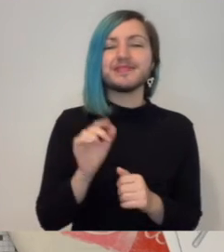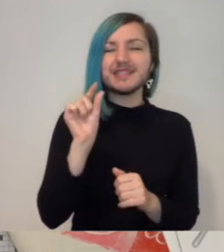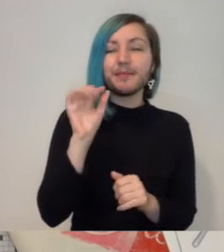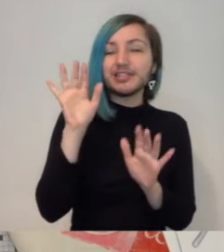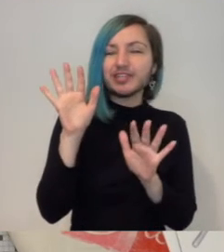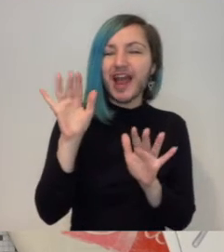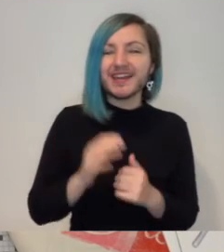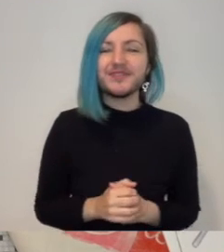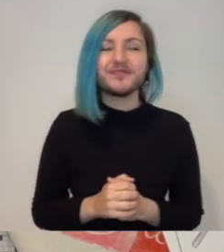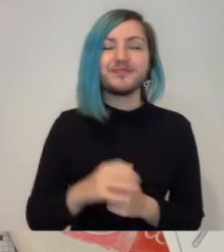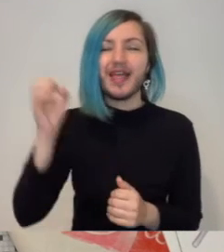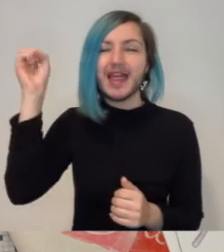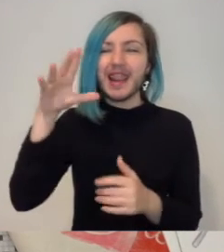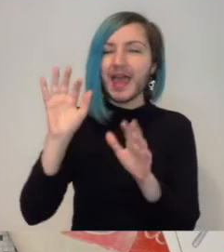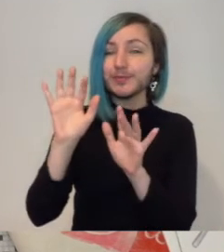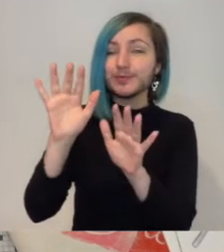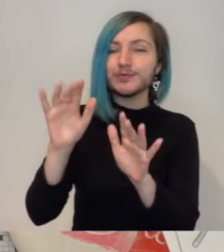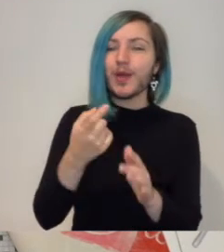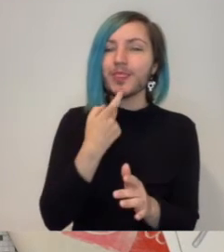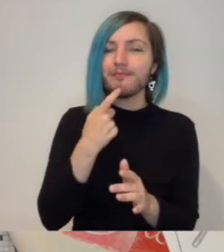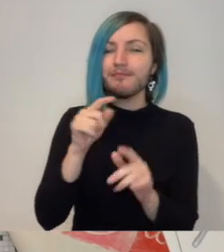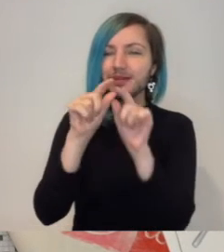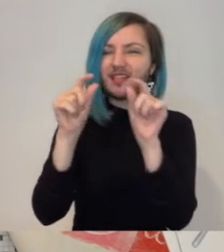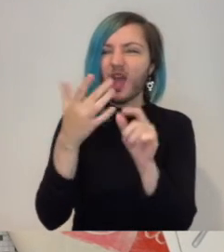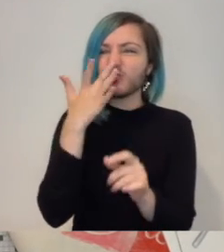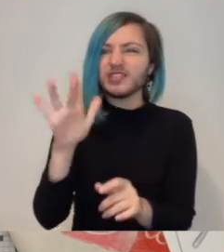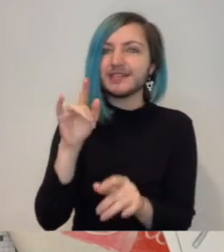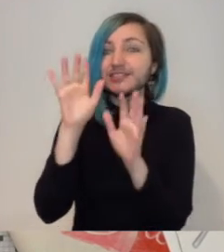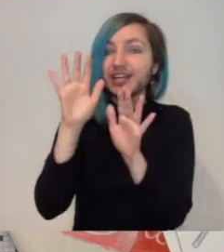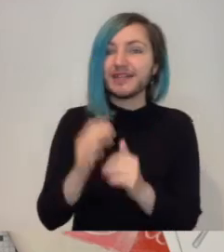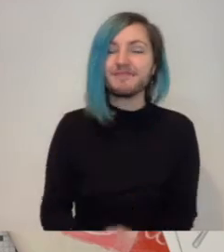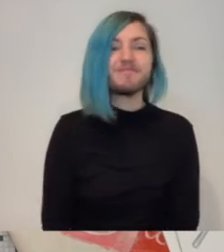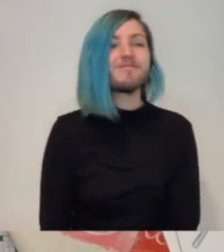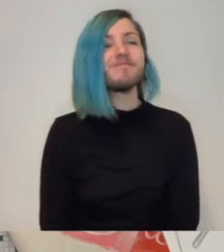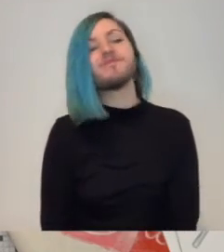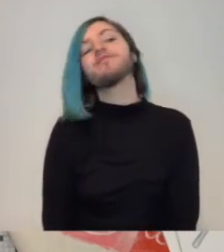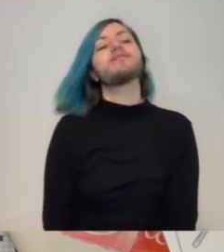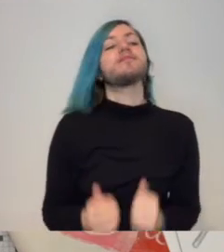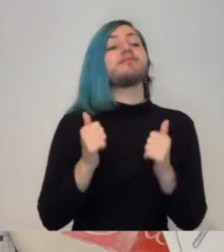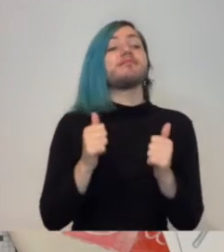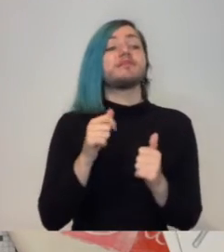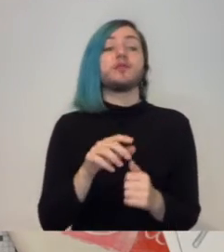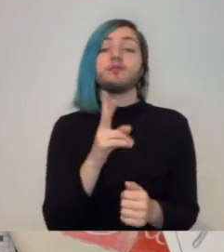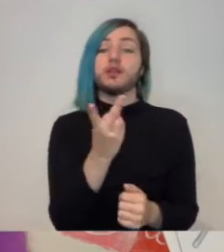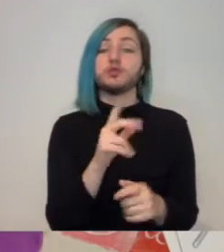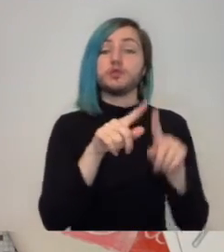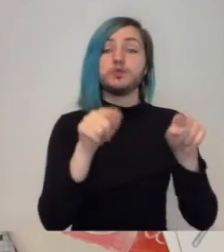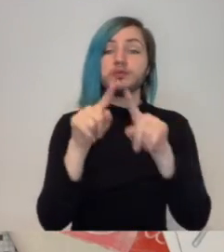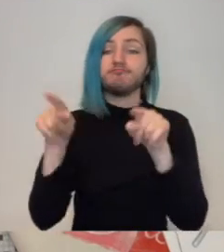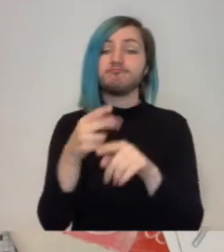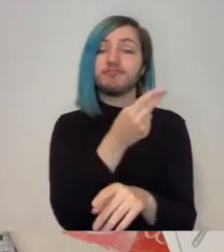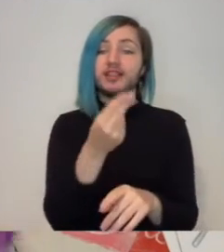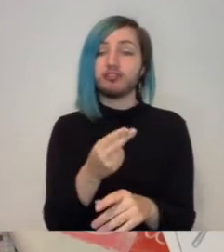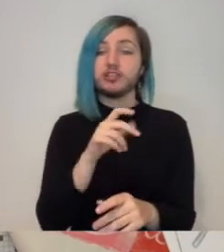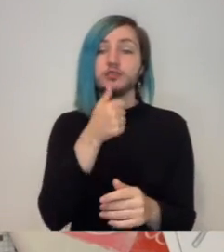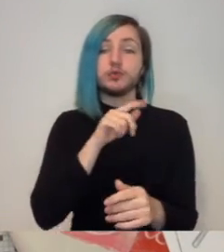bit from the metal. I'm just gonna pretend that's shiny. So yeah, those are my illustrations that I'm gonna use, and I'm gonna